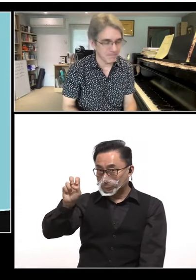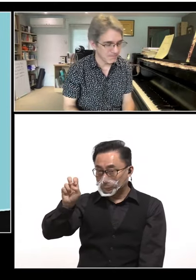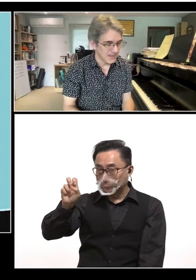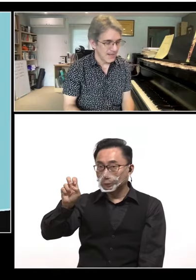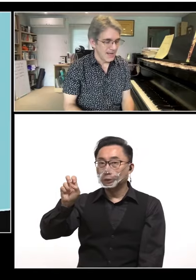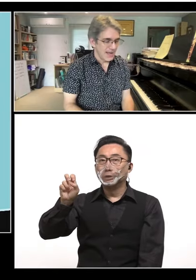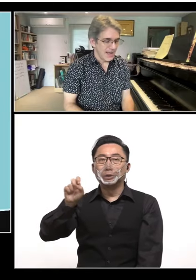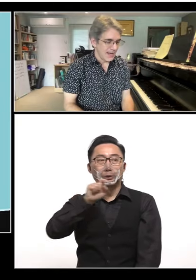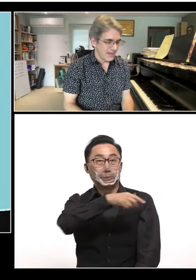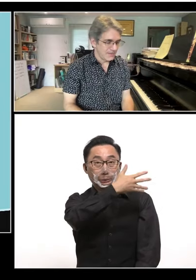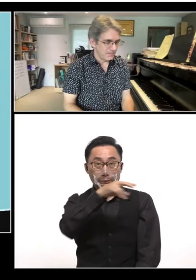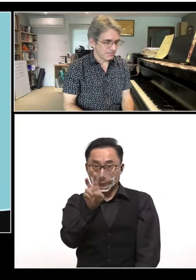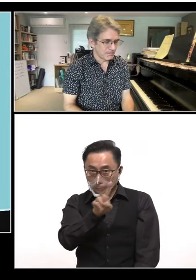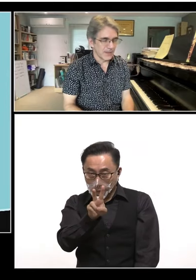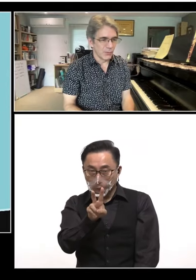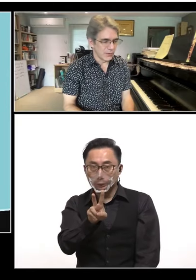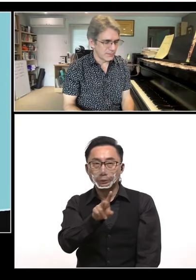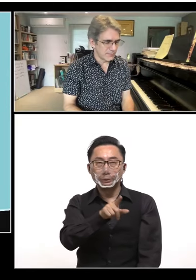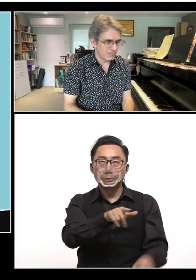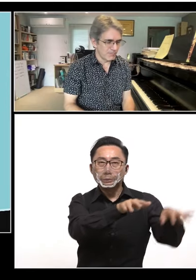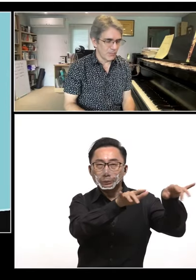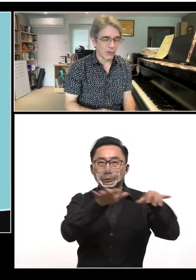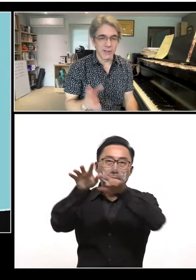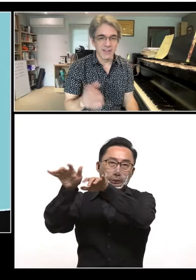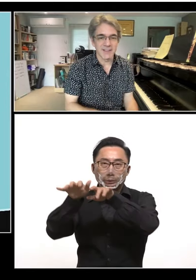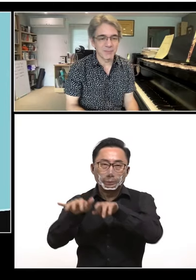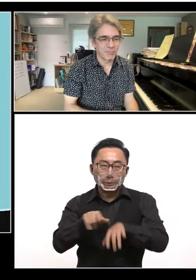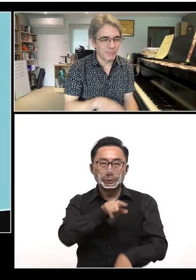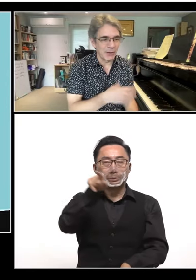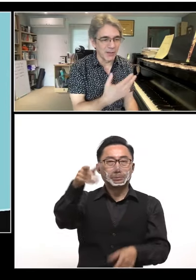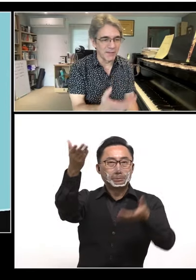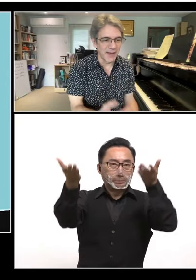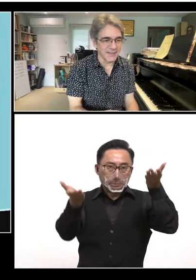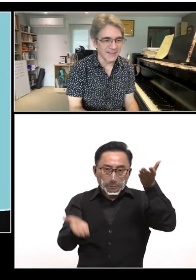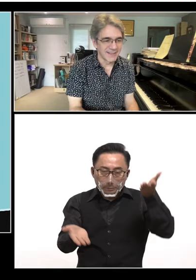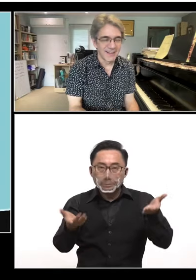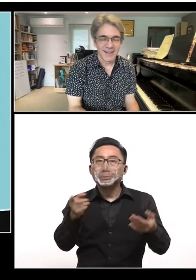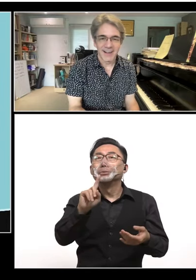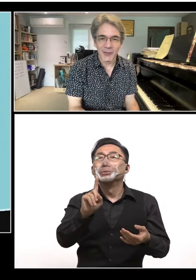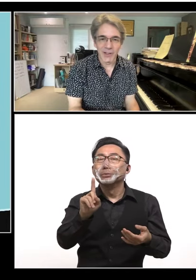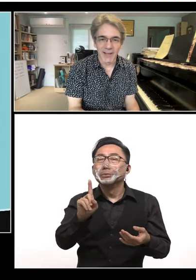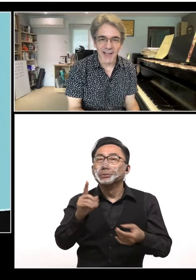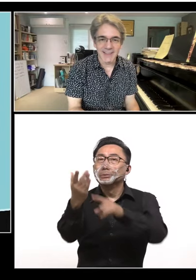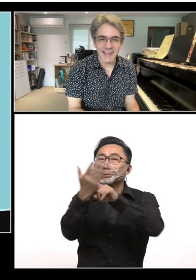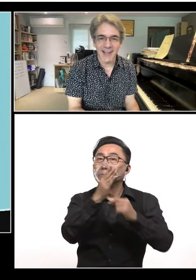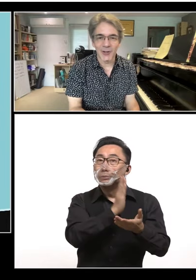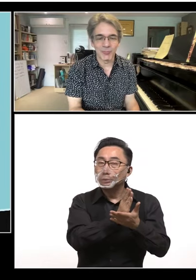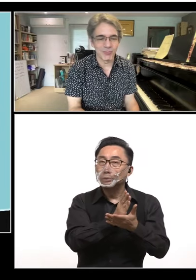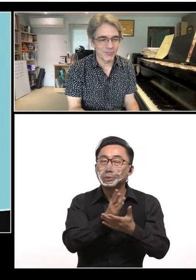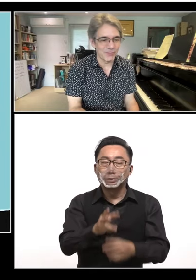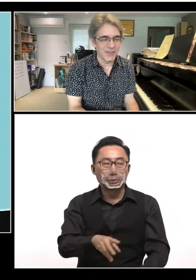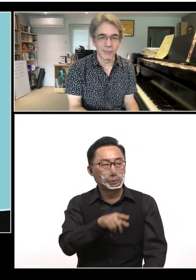interpretation. And it was during this period that I realized